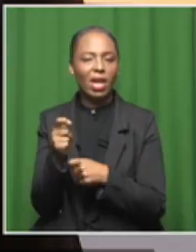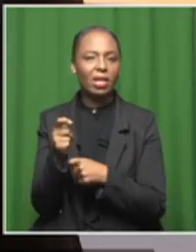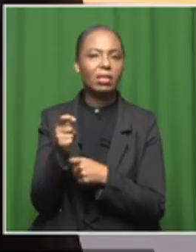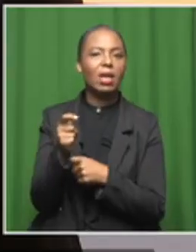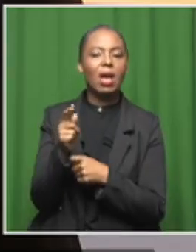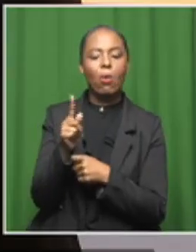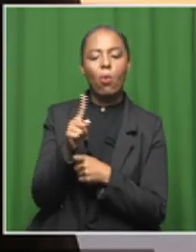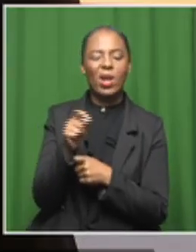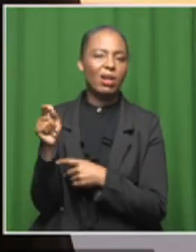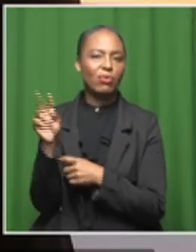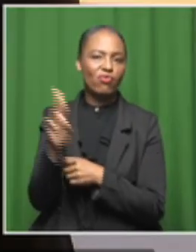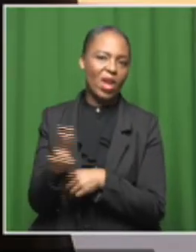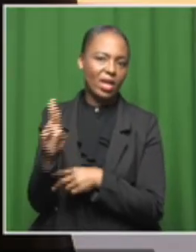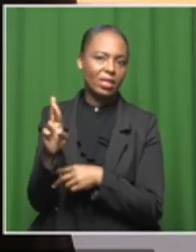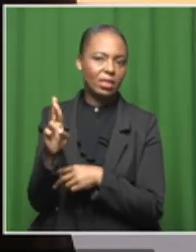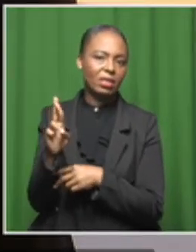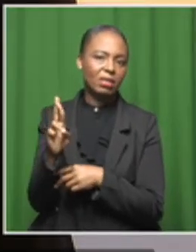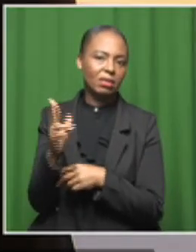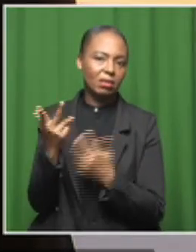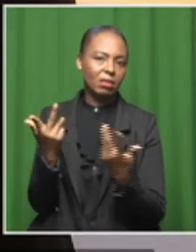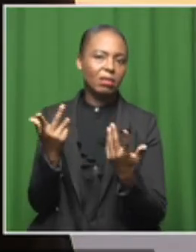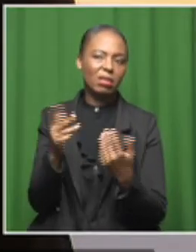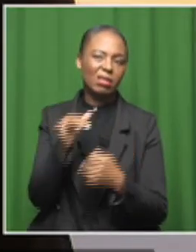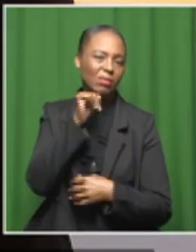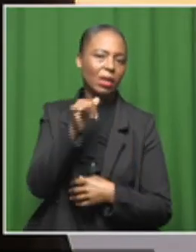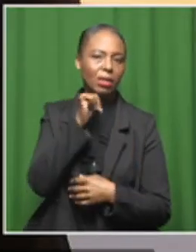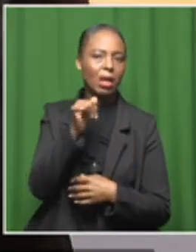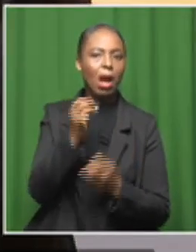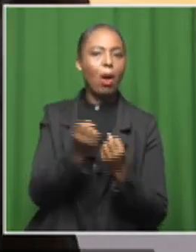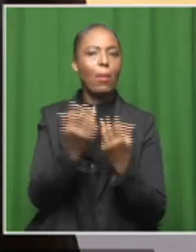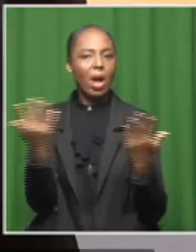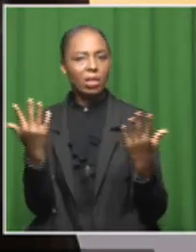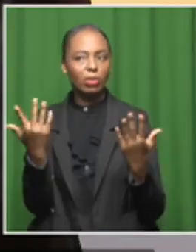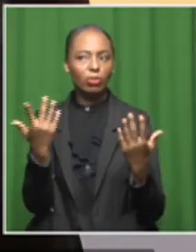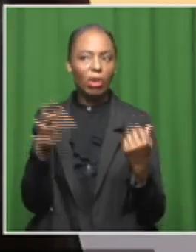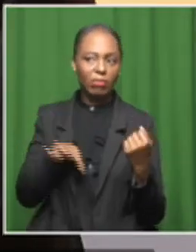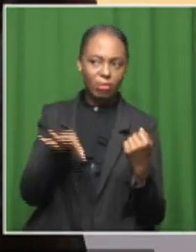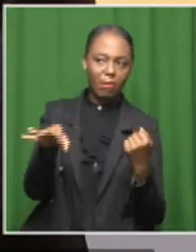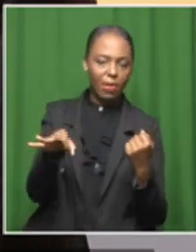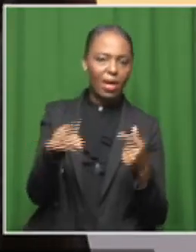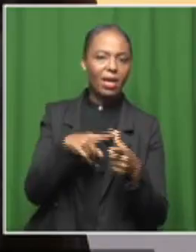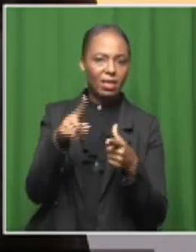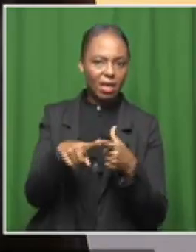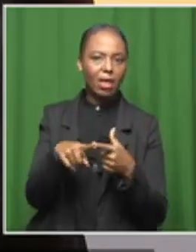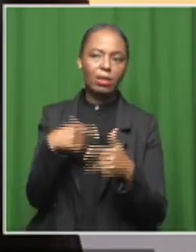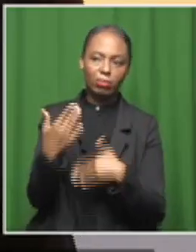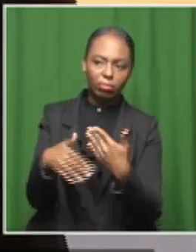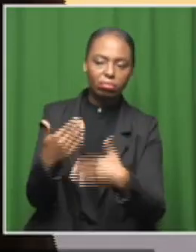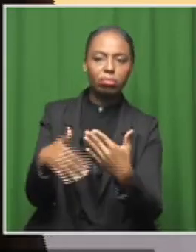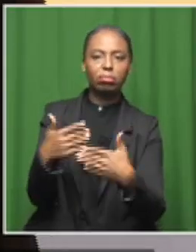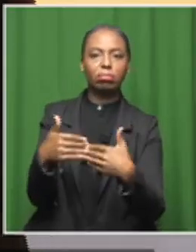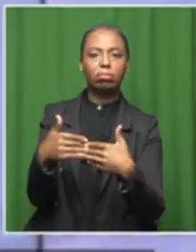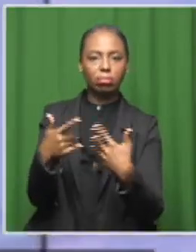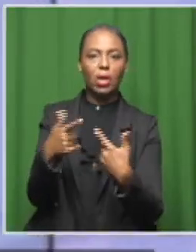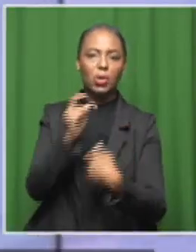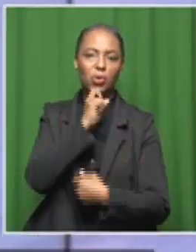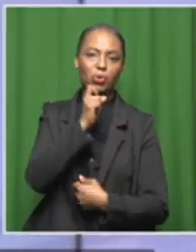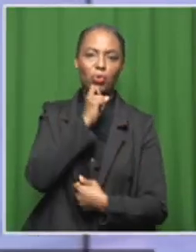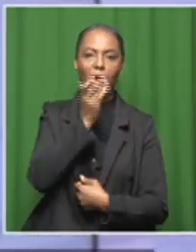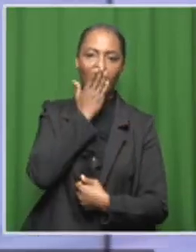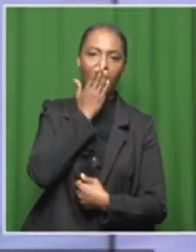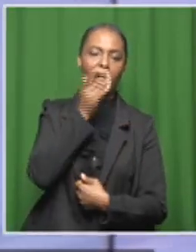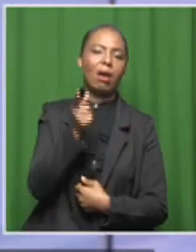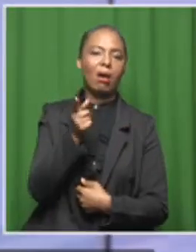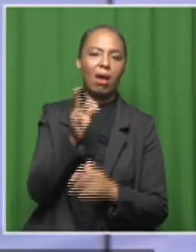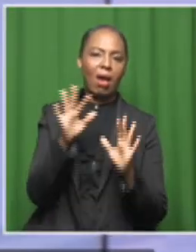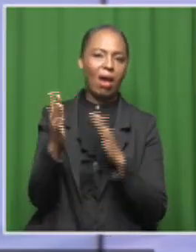is really about how much you can afford to put in just to get your feet wet, and then you start to get used to the industry. Right, thank you very much. There